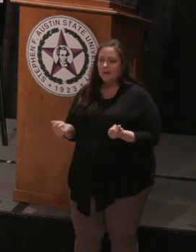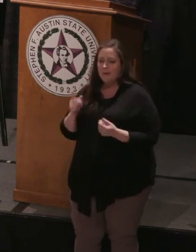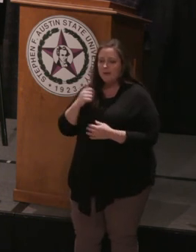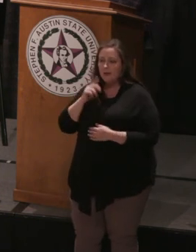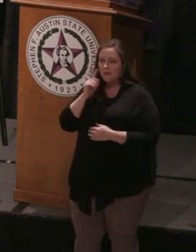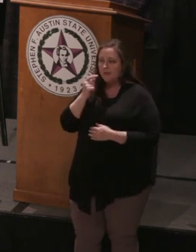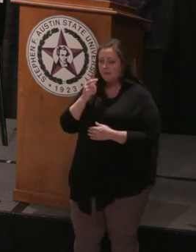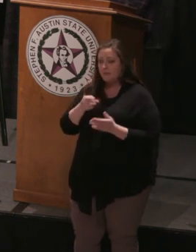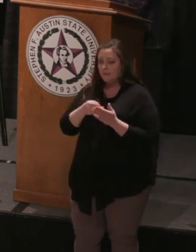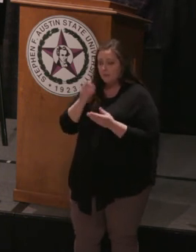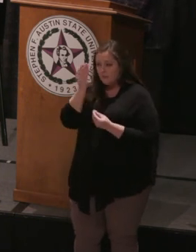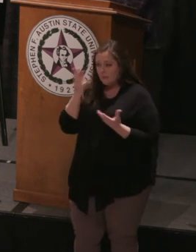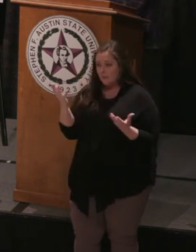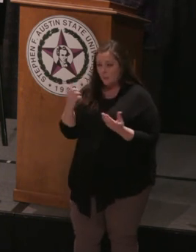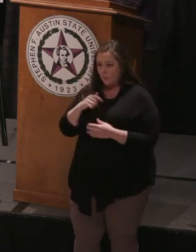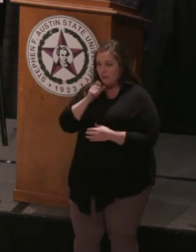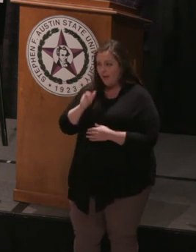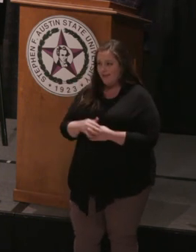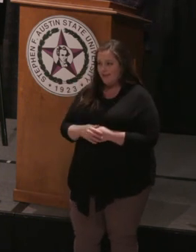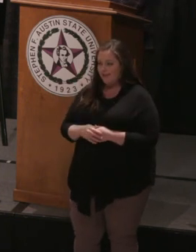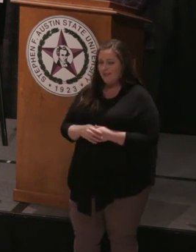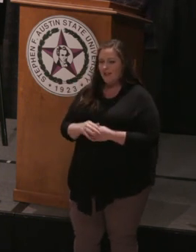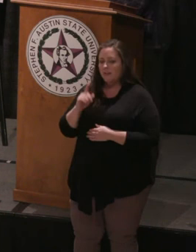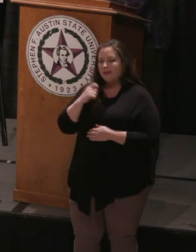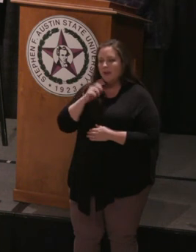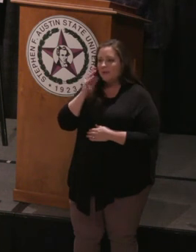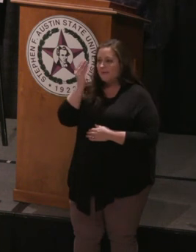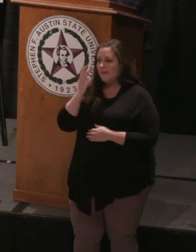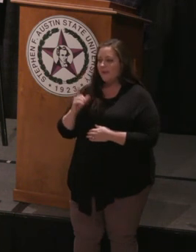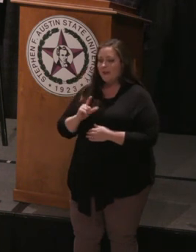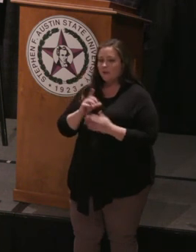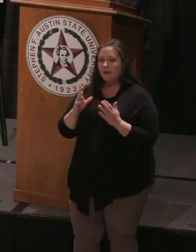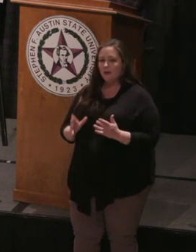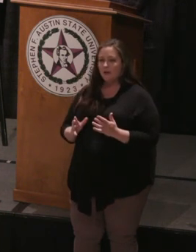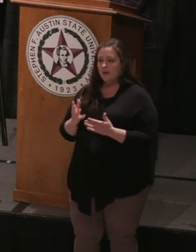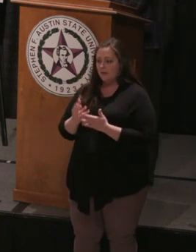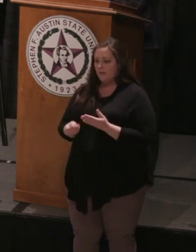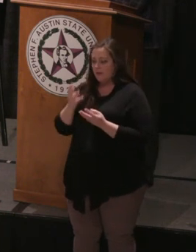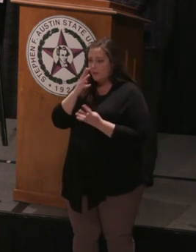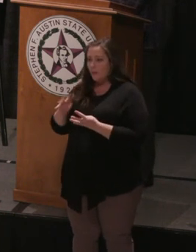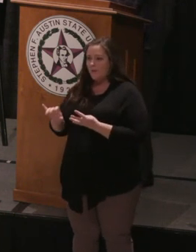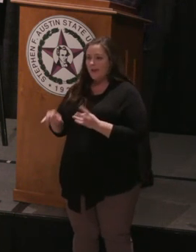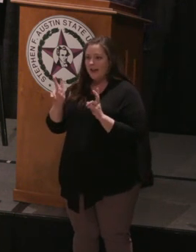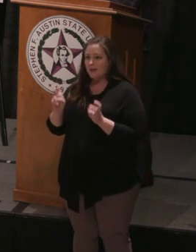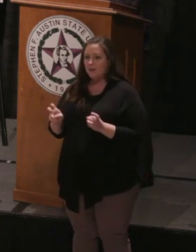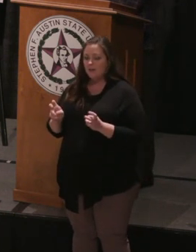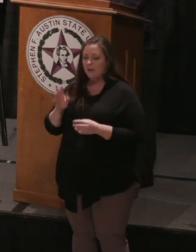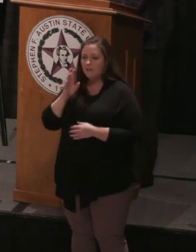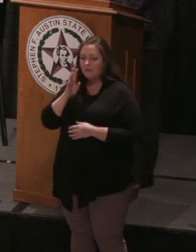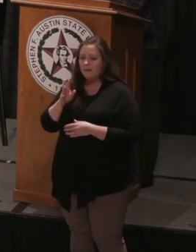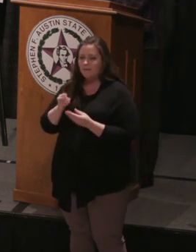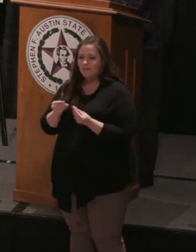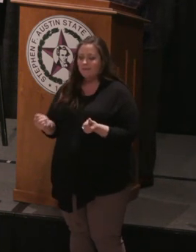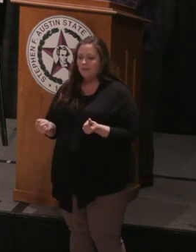assure you, we will not. Because I tell you, the legislators that go away on this issue, we'll be sent away soon enough